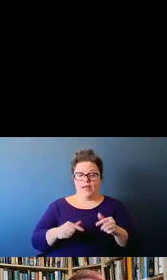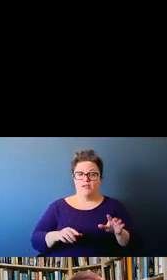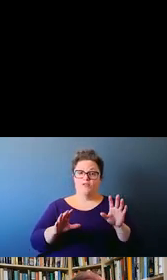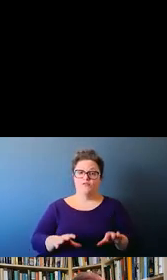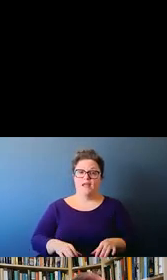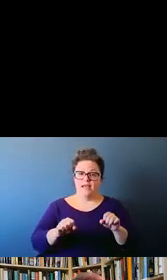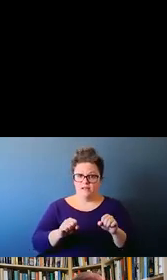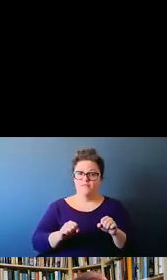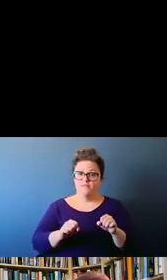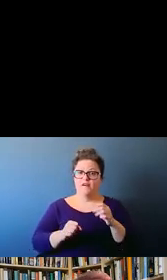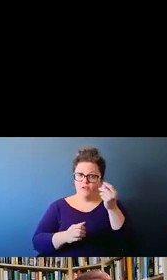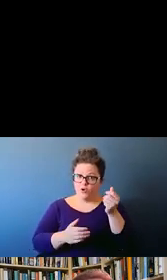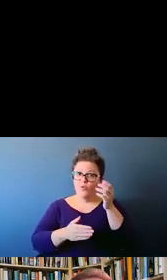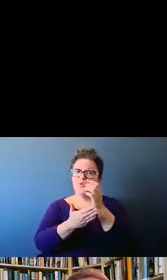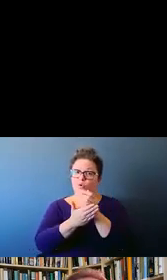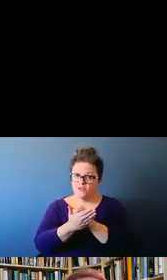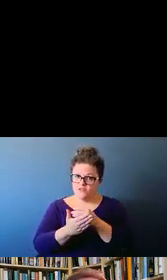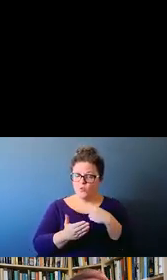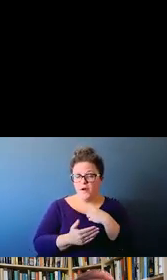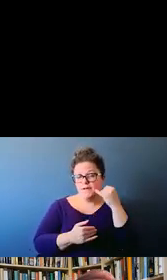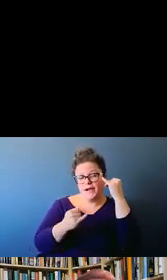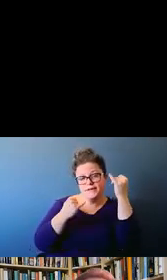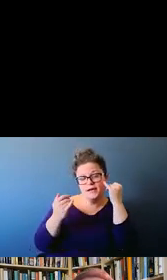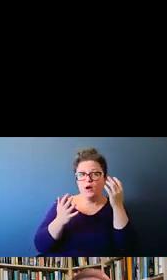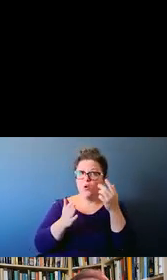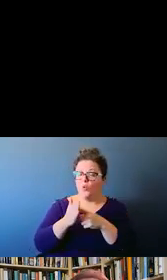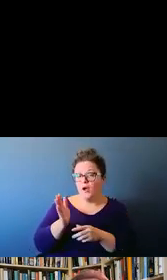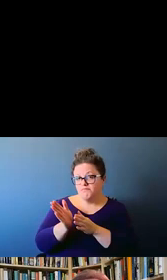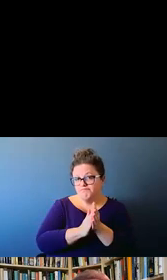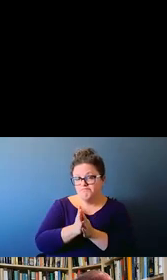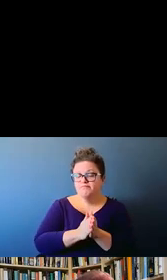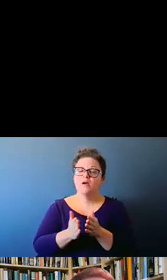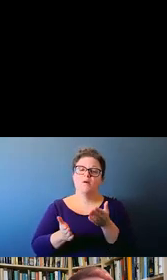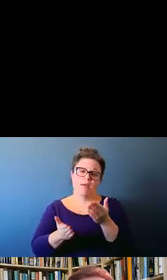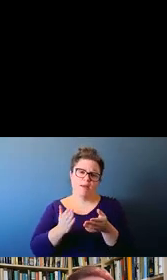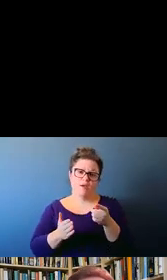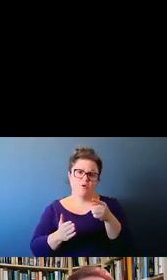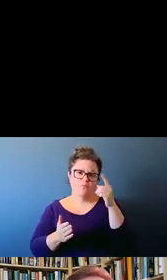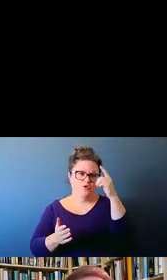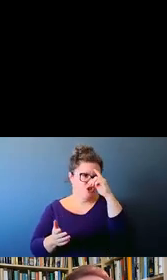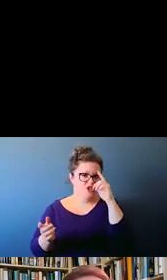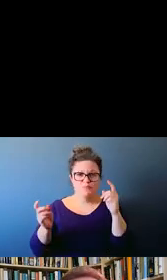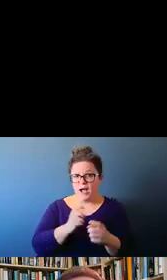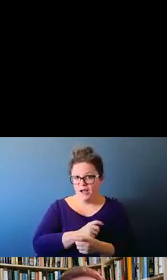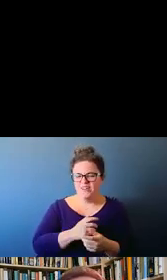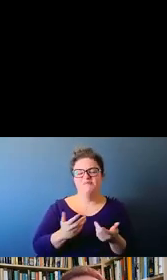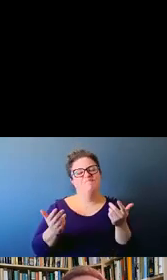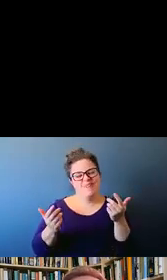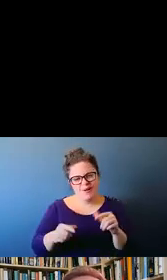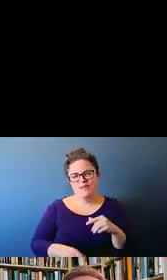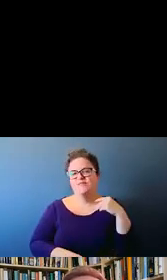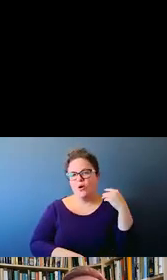and gotten a feel for your chosen area of study, you may decide to change your mind. And that happens all the